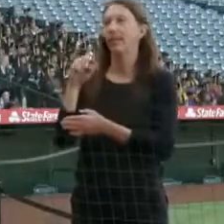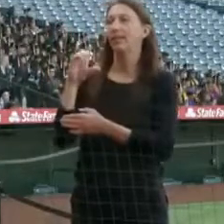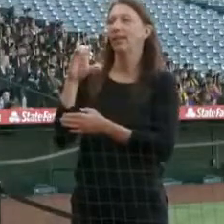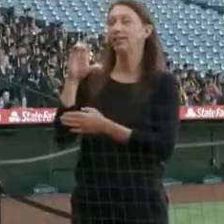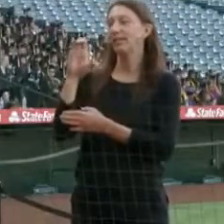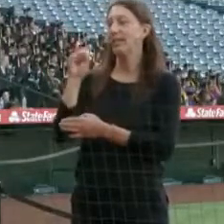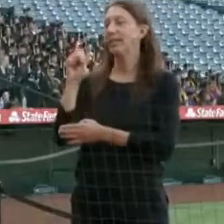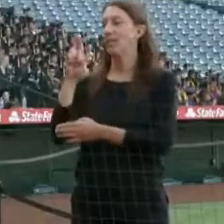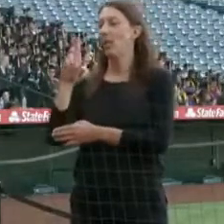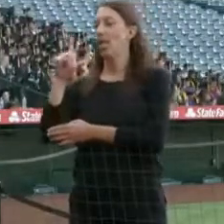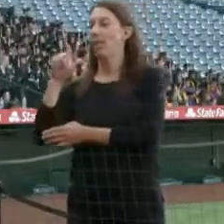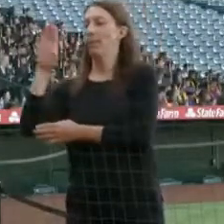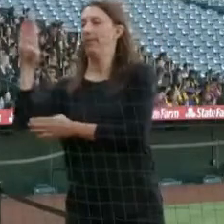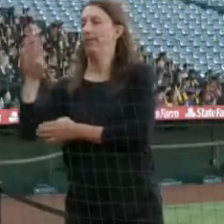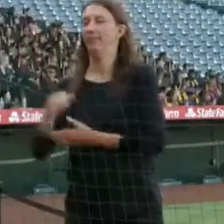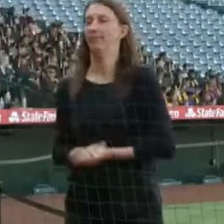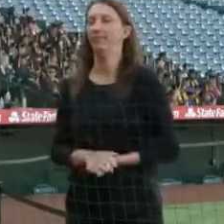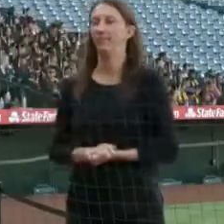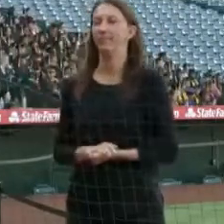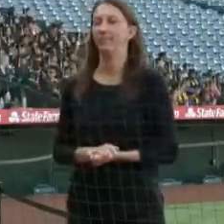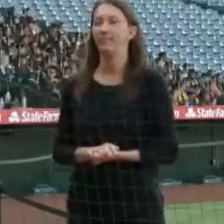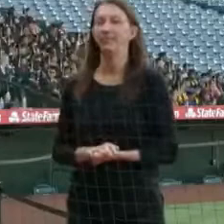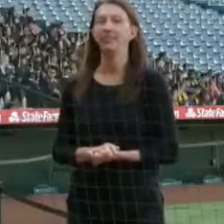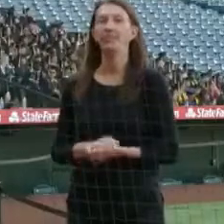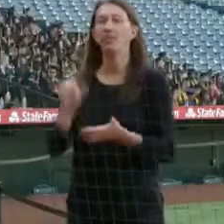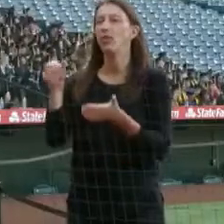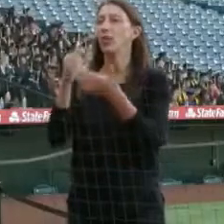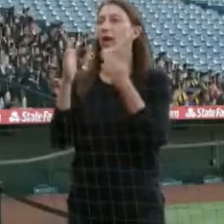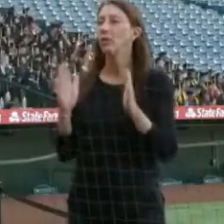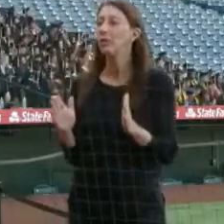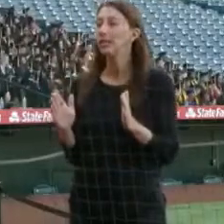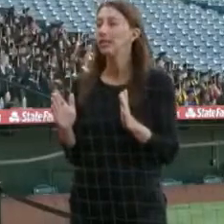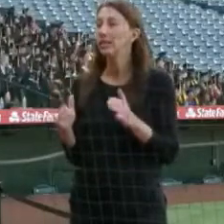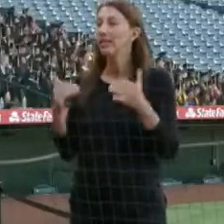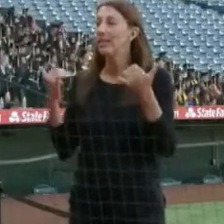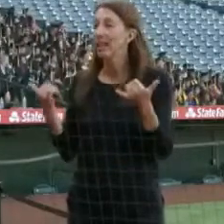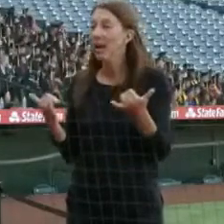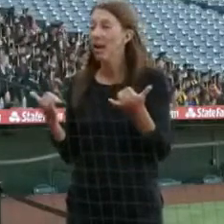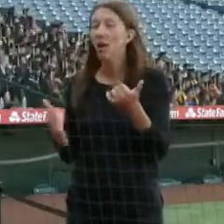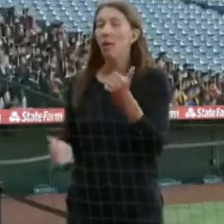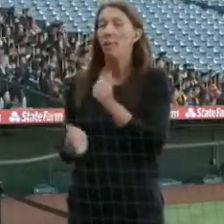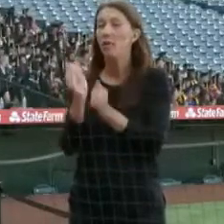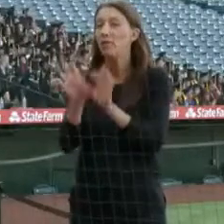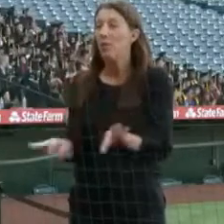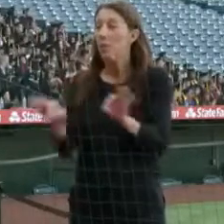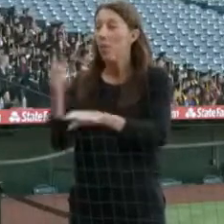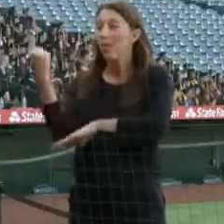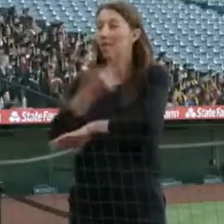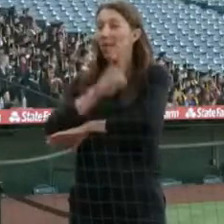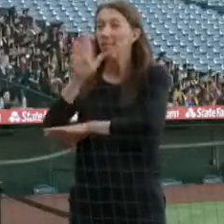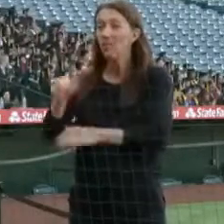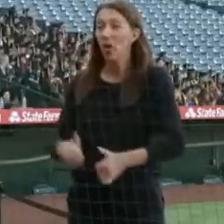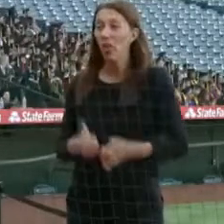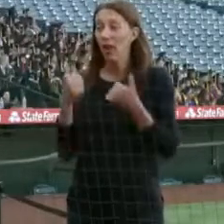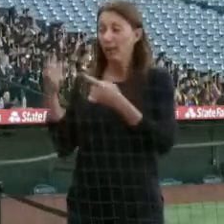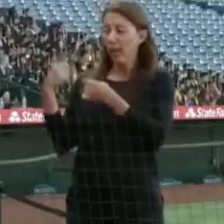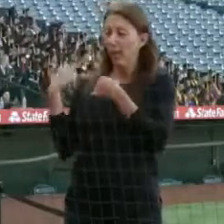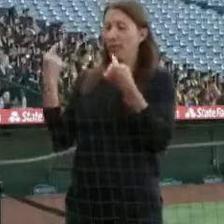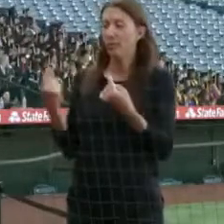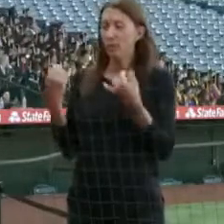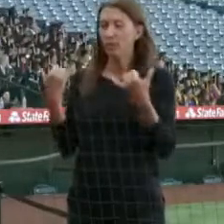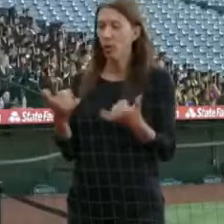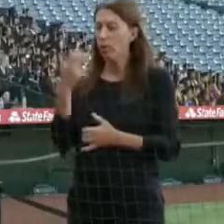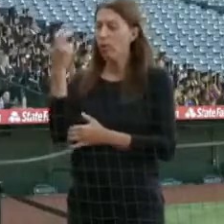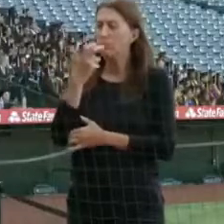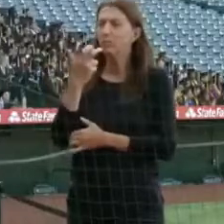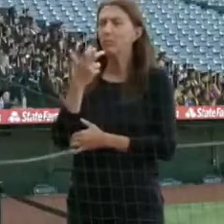State University, Long Beach. Graduates, this is one of the most important days of your life, for it signifies